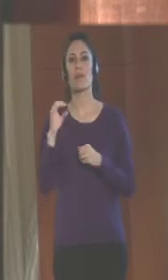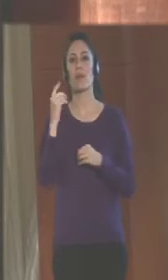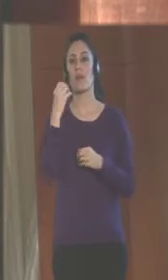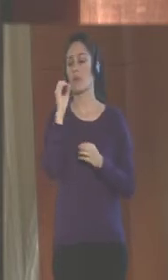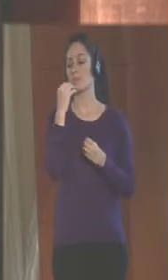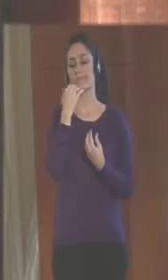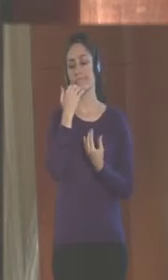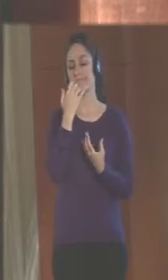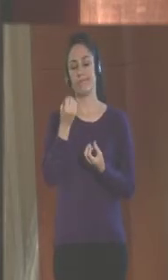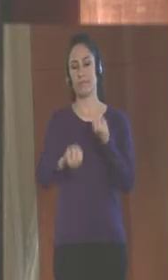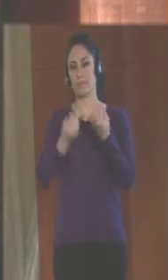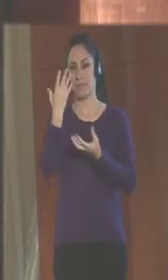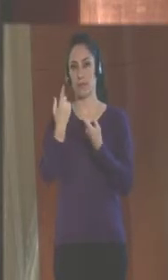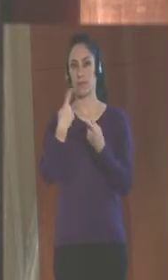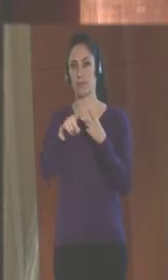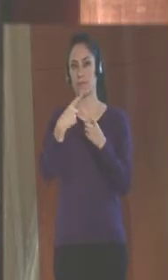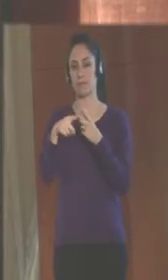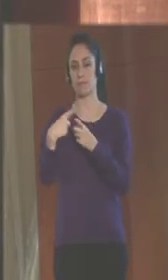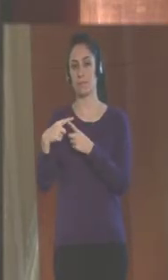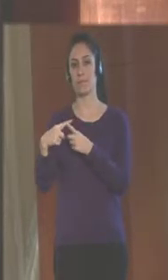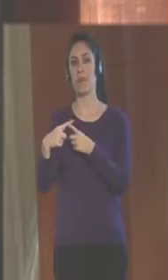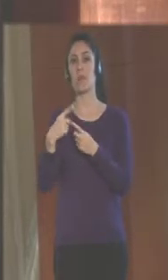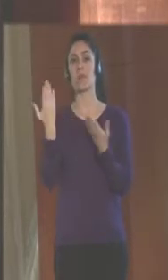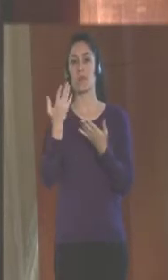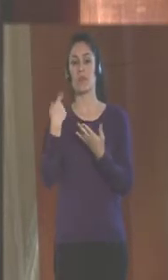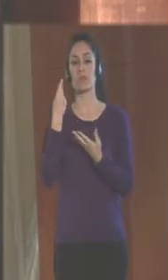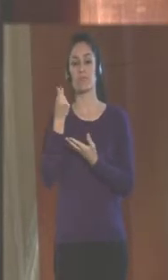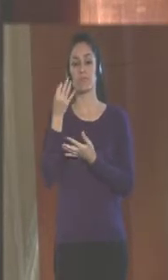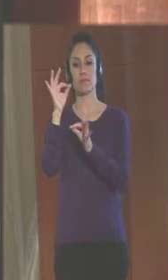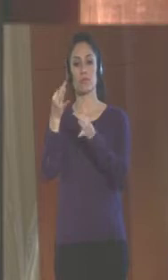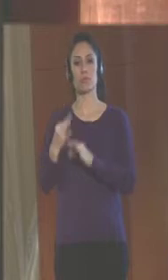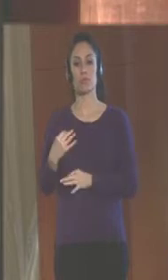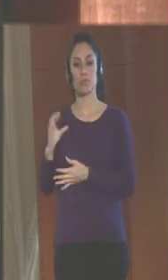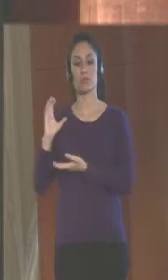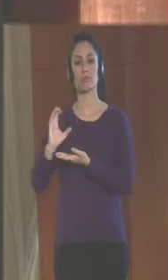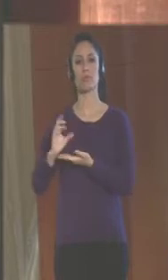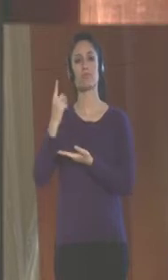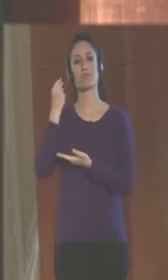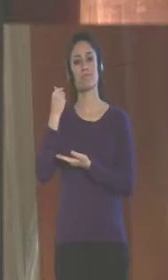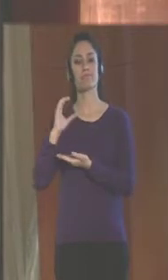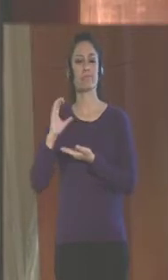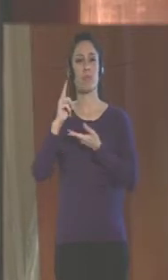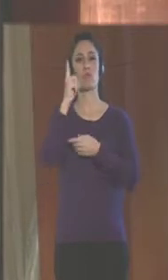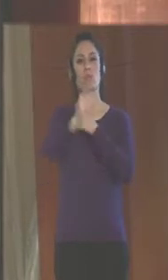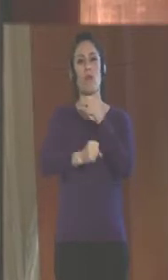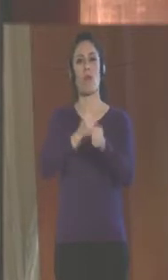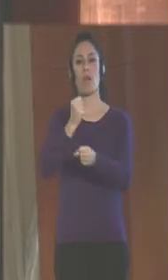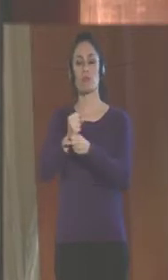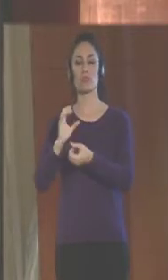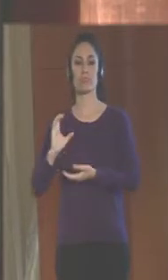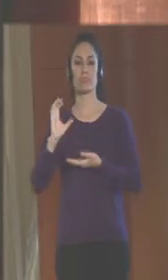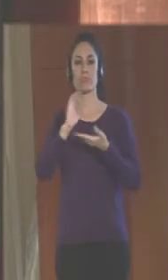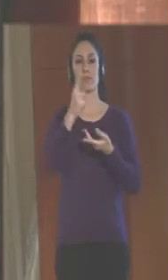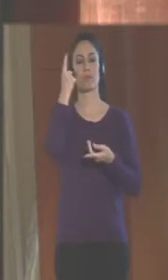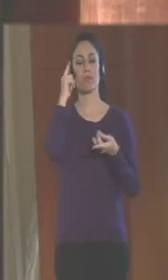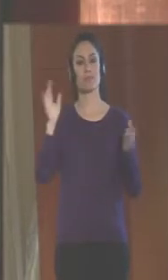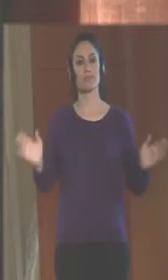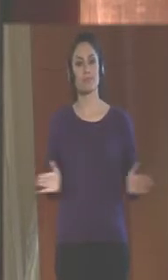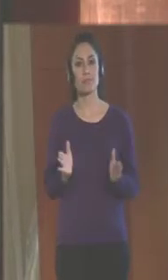Fund for Disaster Prevention. This is a financial instrument that allocates resources to